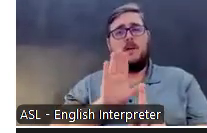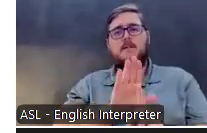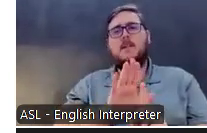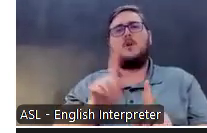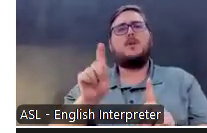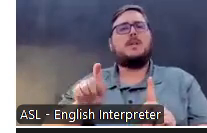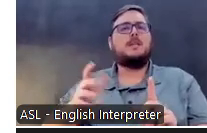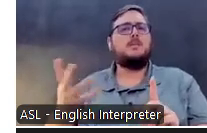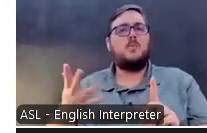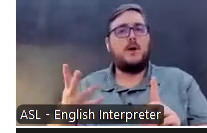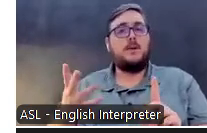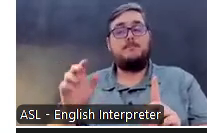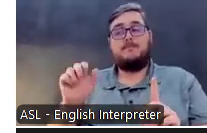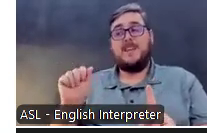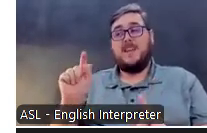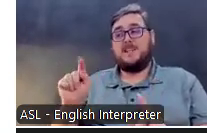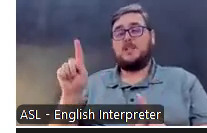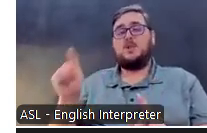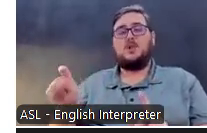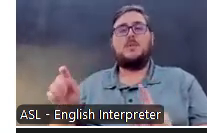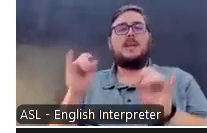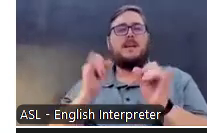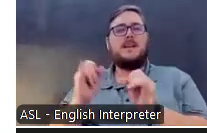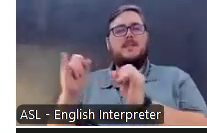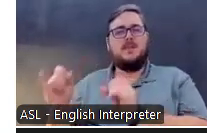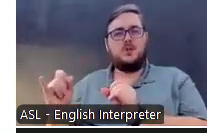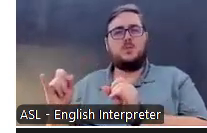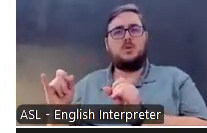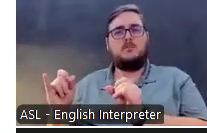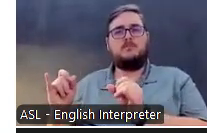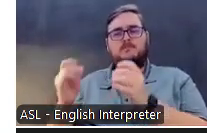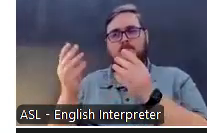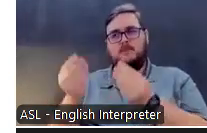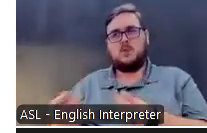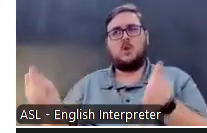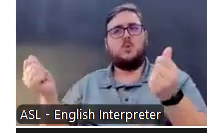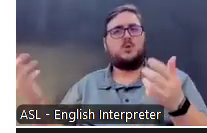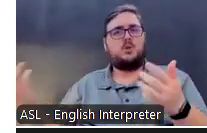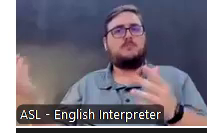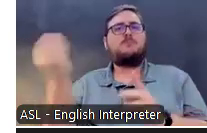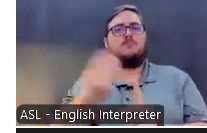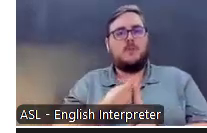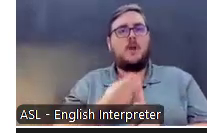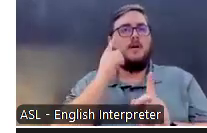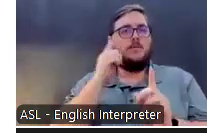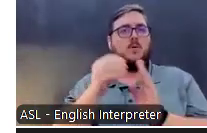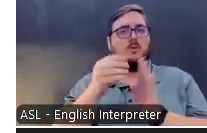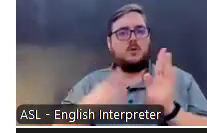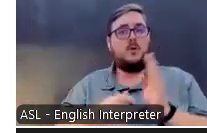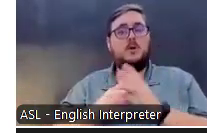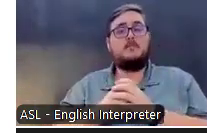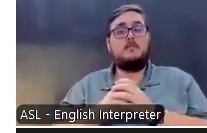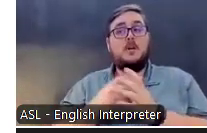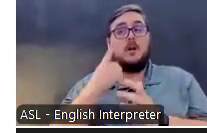be individualized to the student. And in order to do that, there needs to be a discussion about the needs of the student and